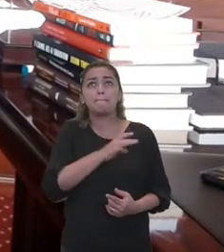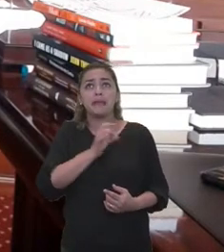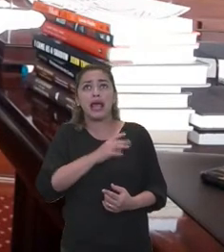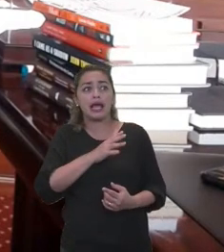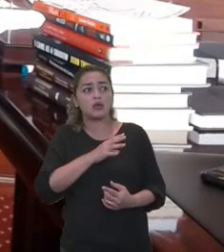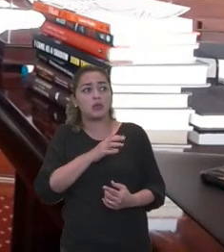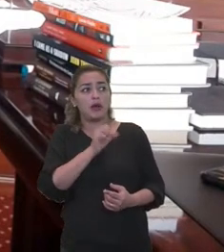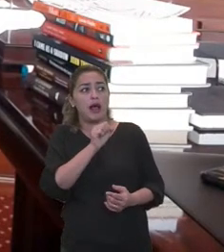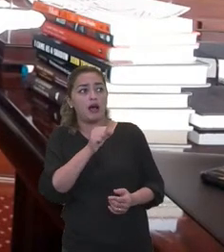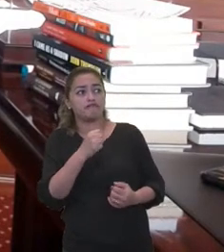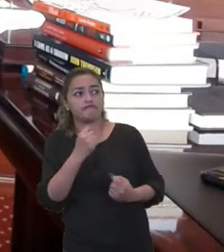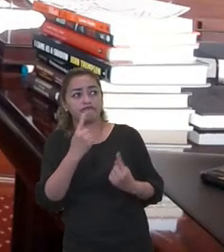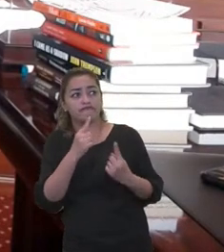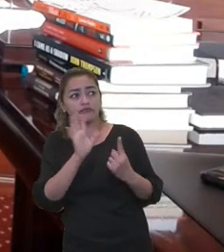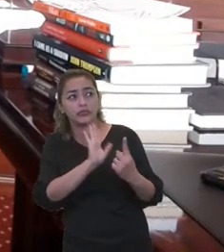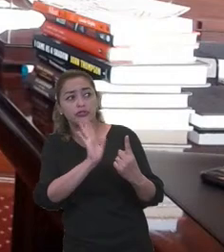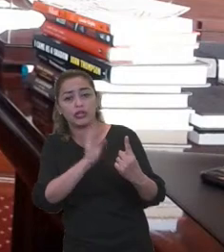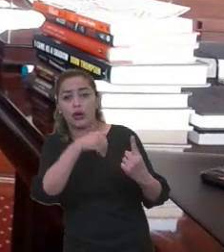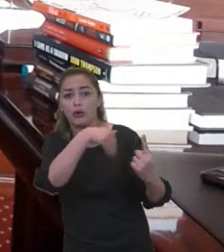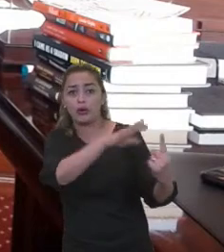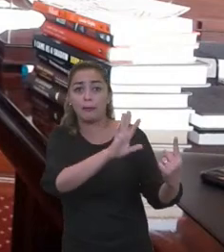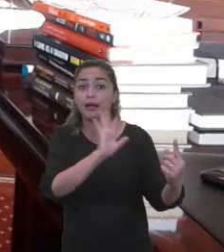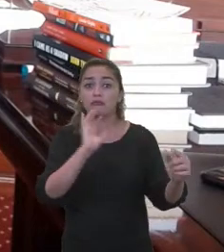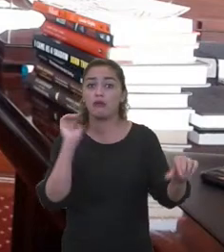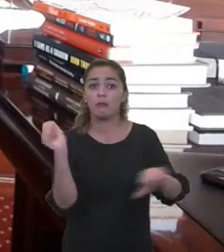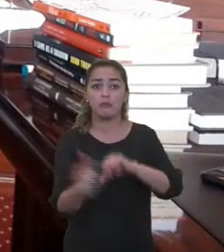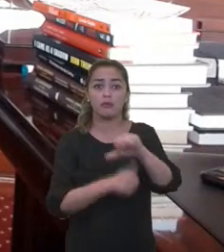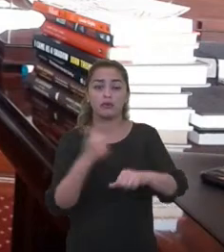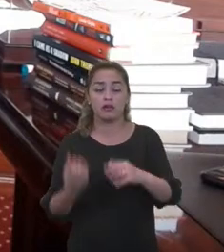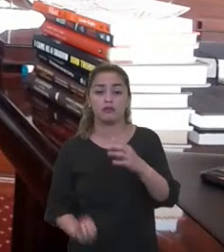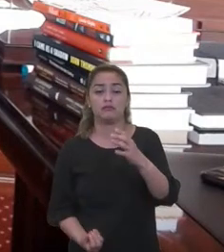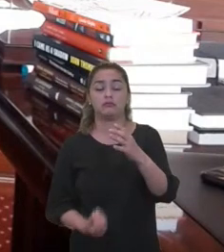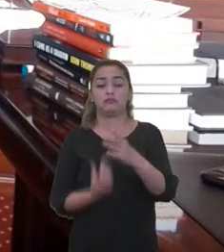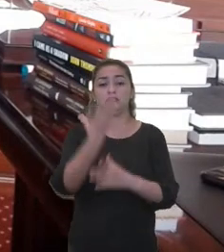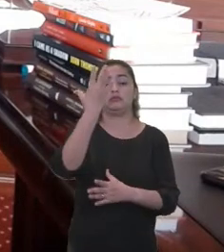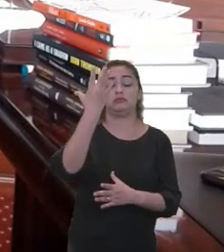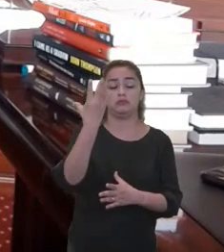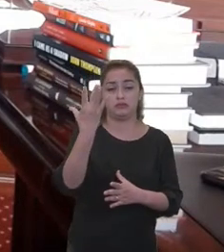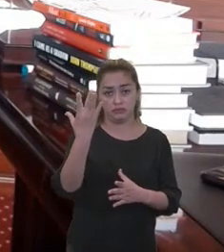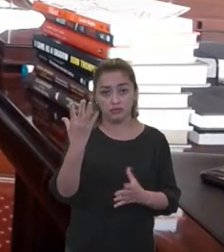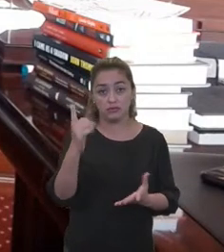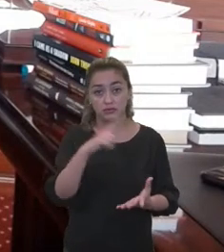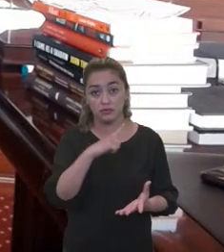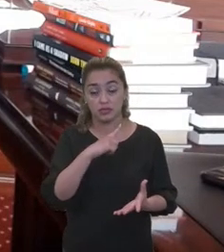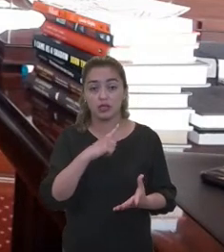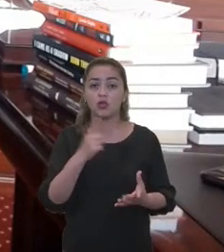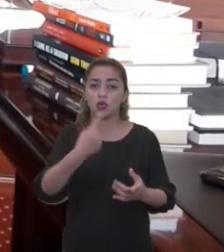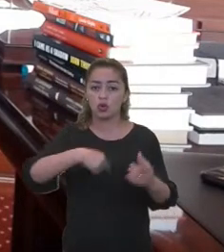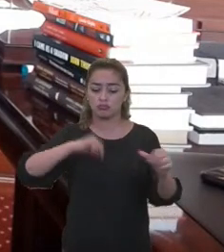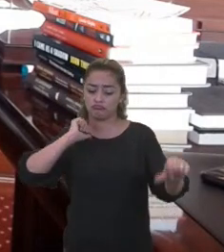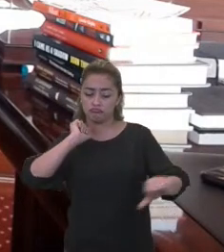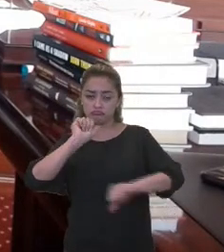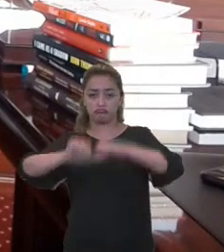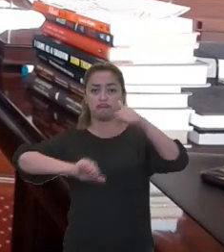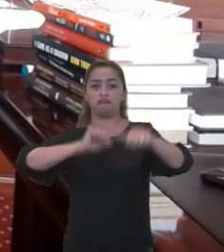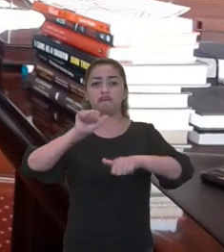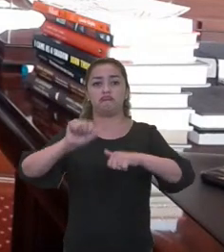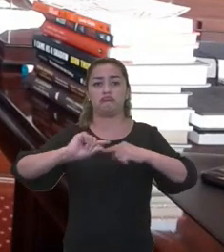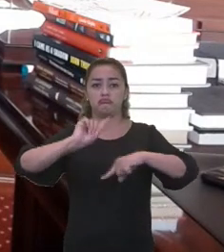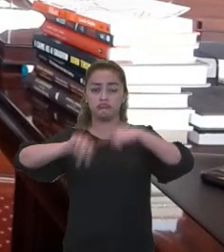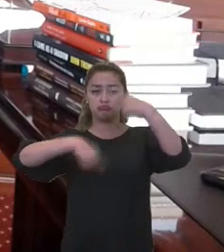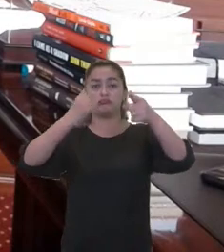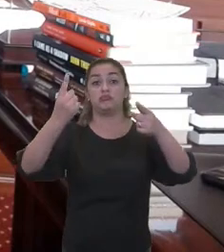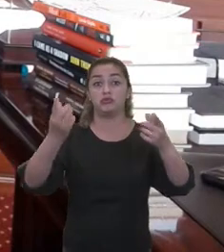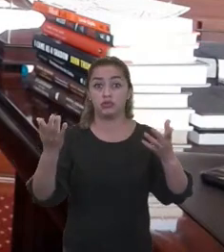reward people that did. It also allowed us to have a great business turnaround. We are leading the NFL in growth of our season ticket